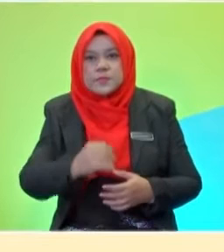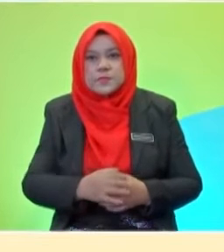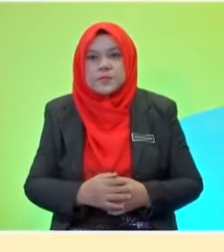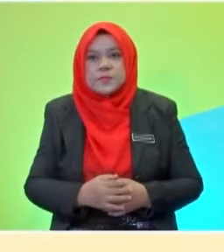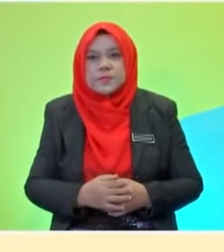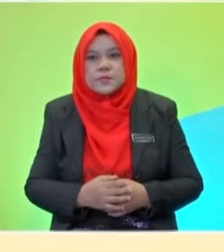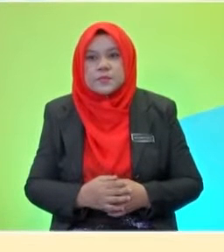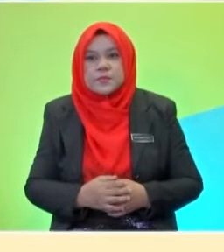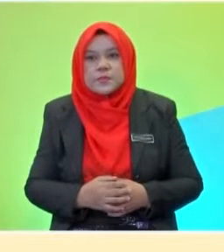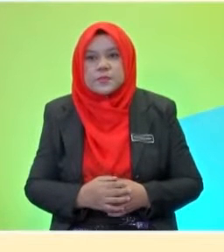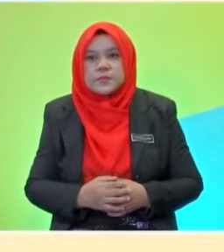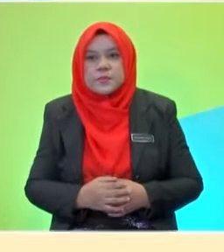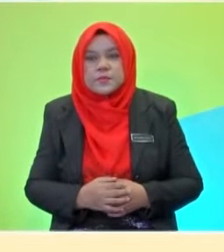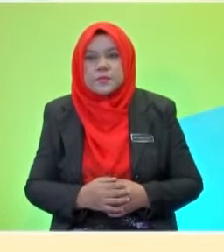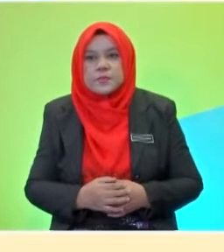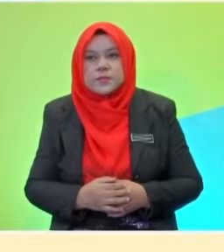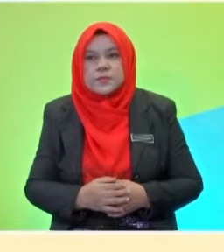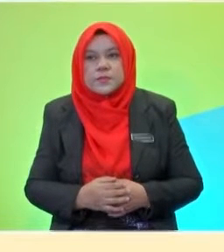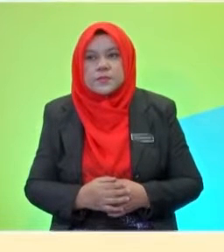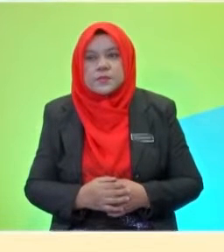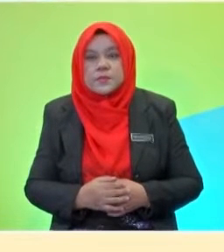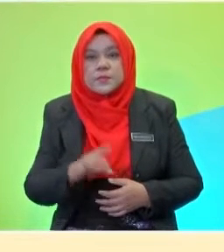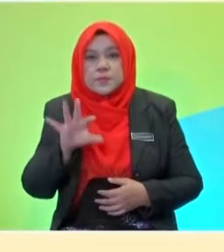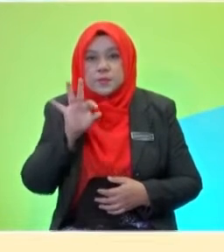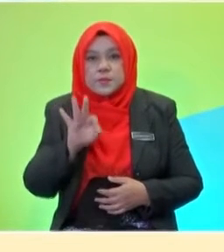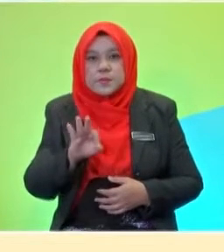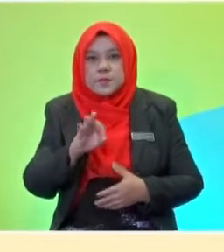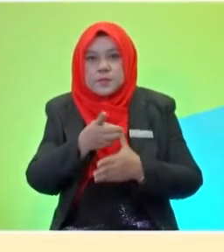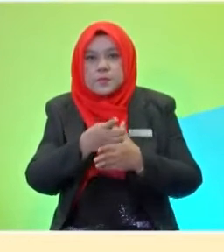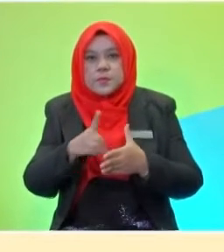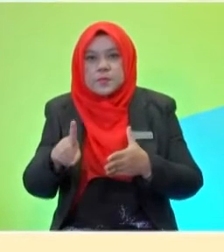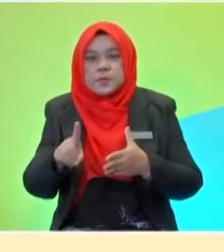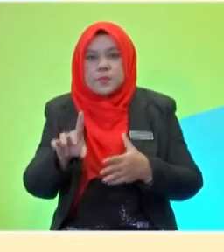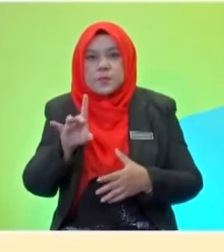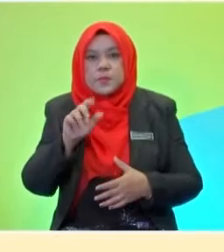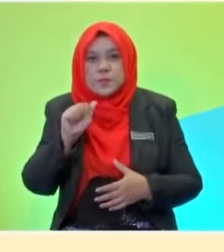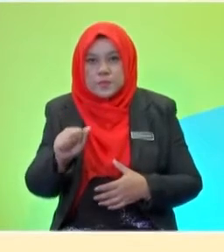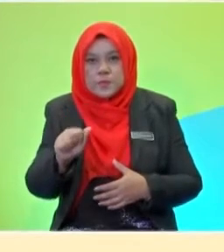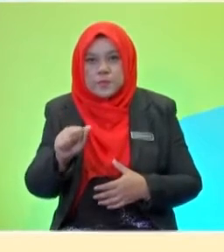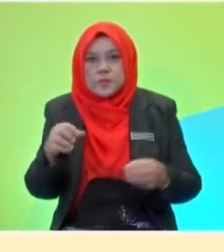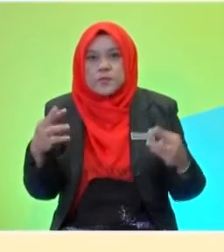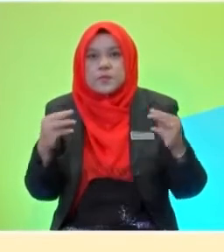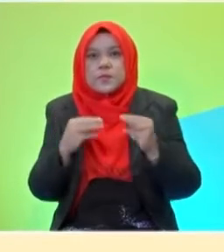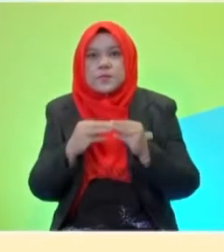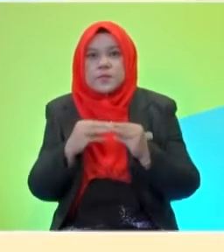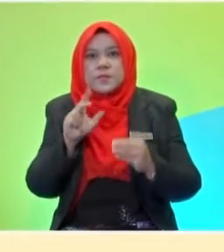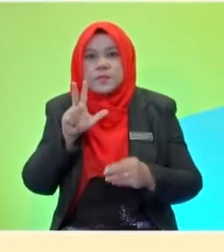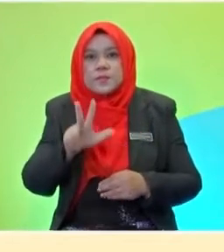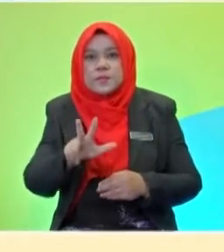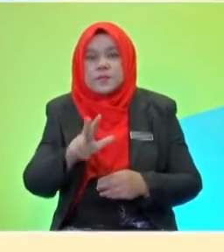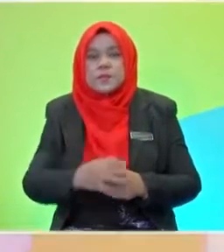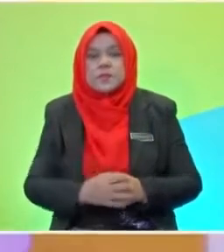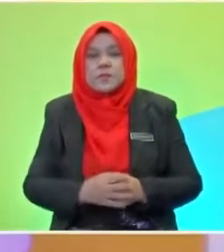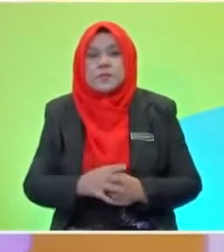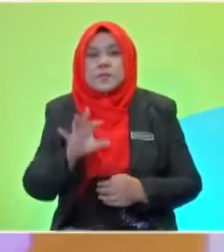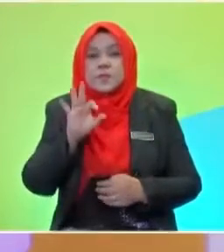see. Okay. 9 divided by A equals to 3. Okay, 9